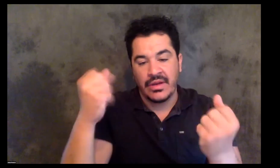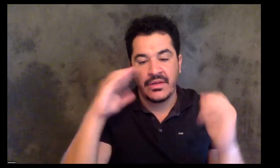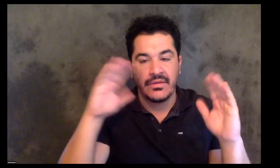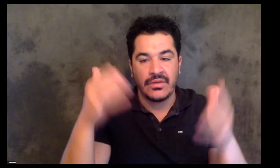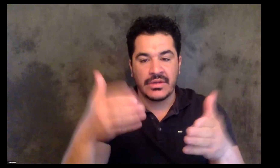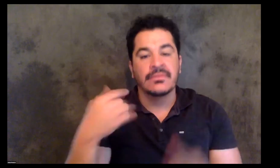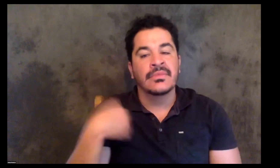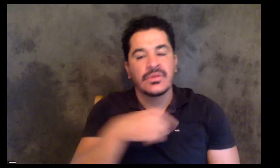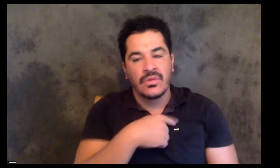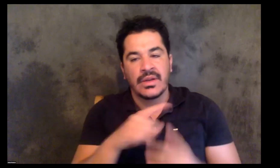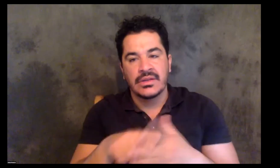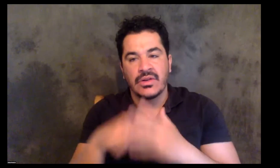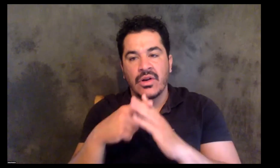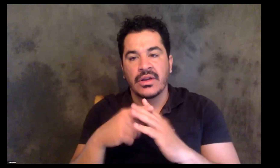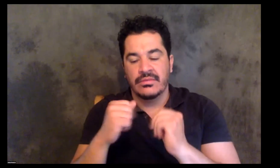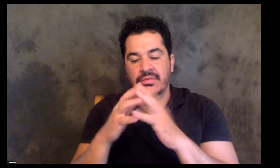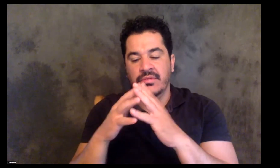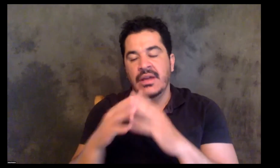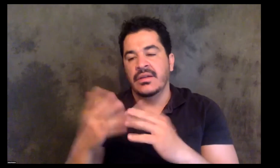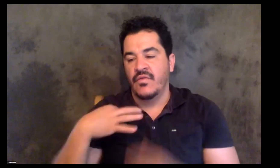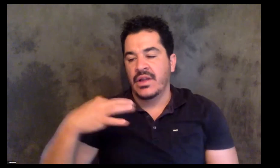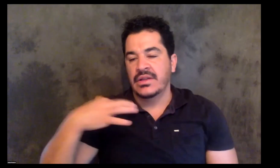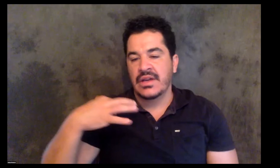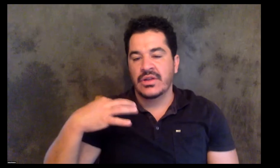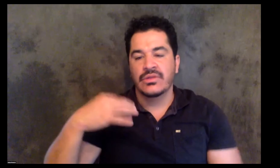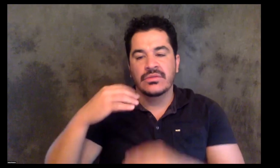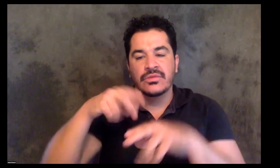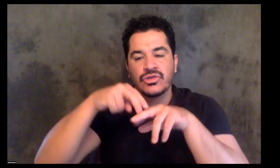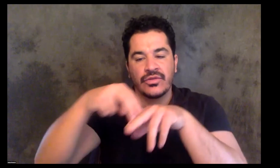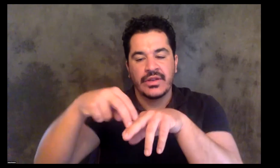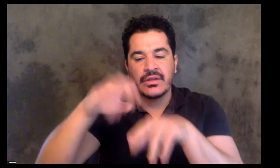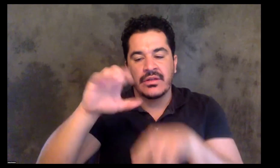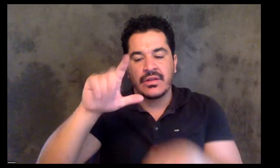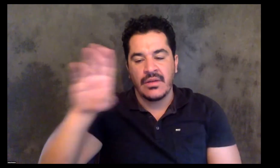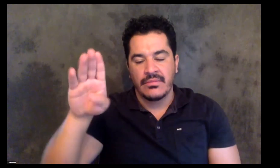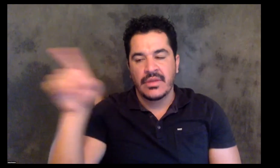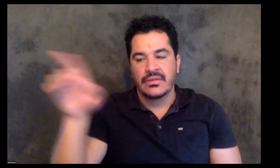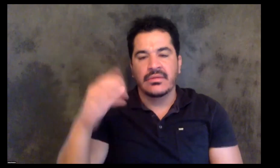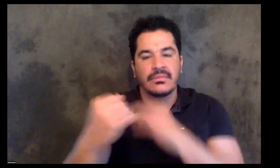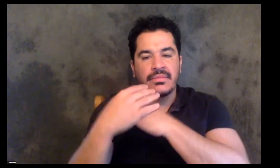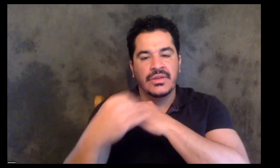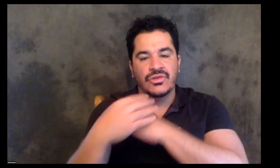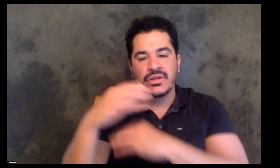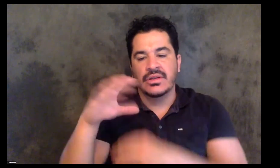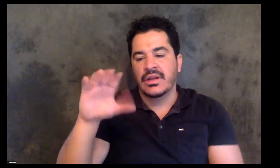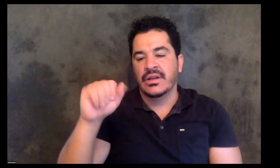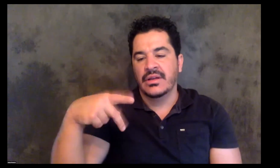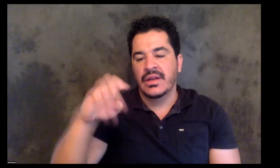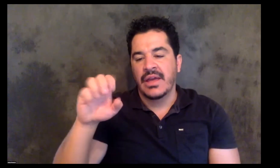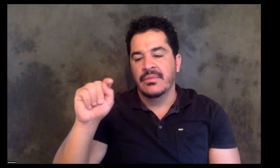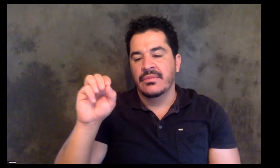a surfing club. It was a voluntary surfing club that we ran on a beach in Cape Town. I used to run it on my weekends around